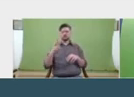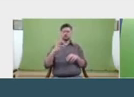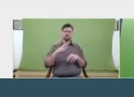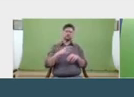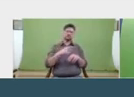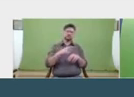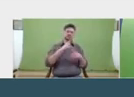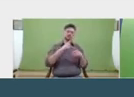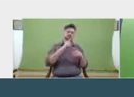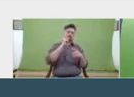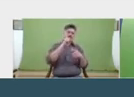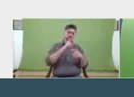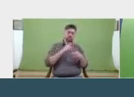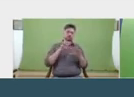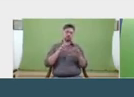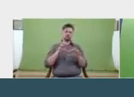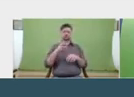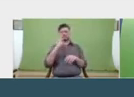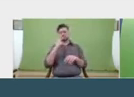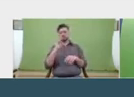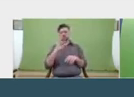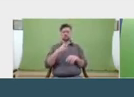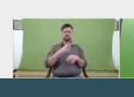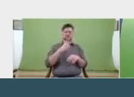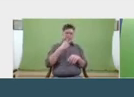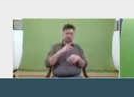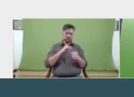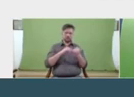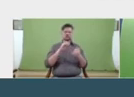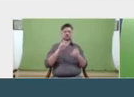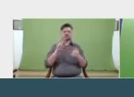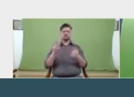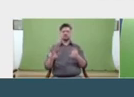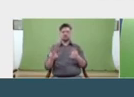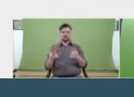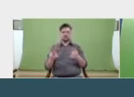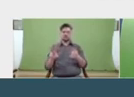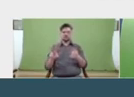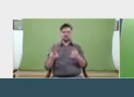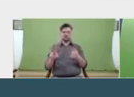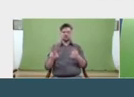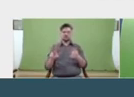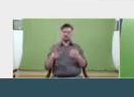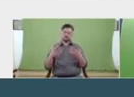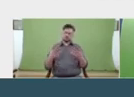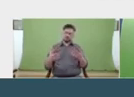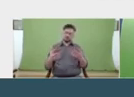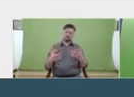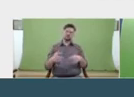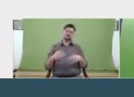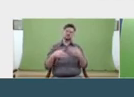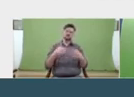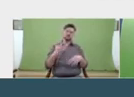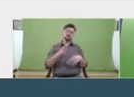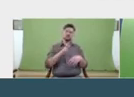dog saw okay so that is s o v right uh now you can also have vso so